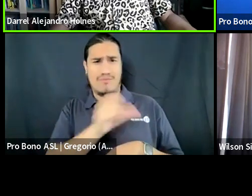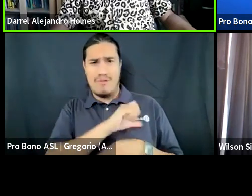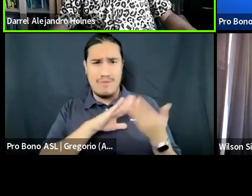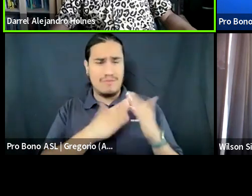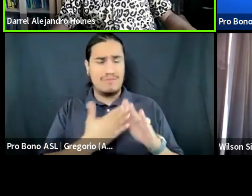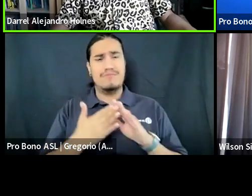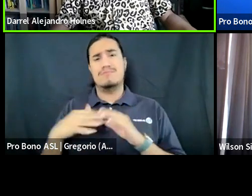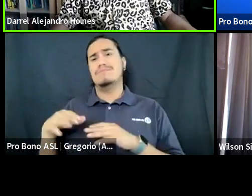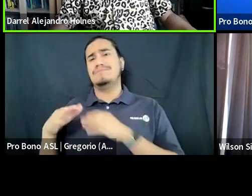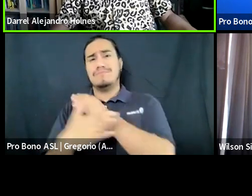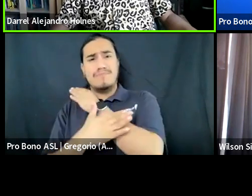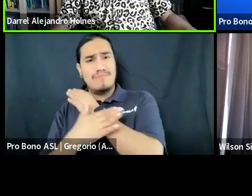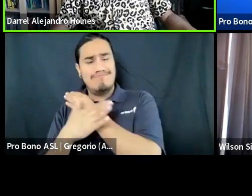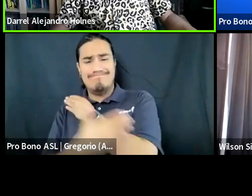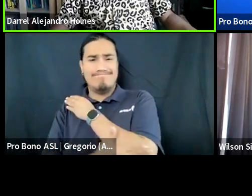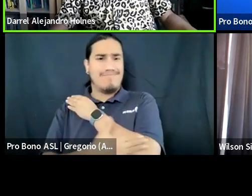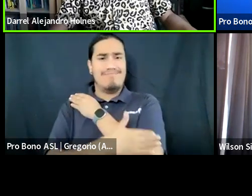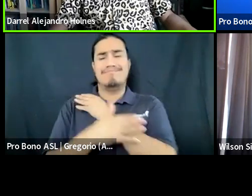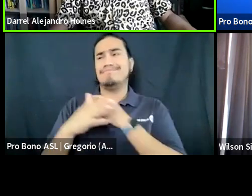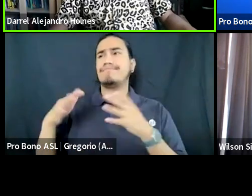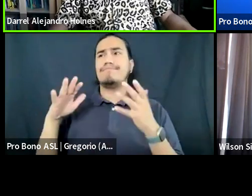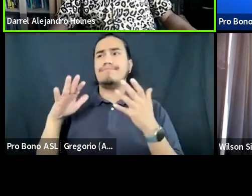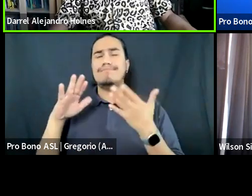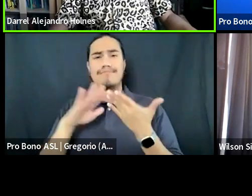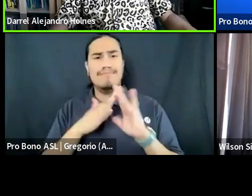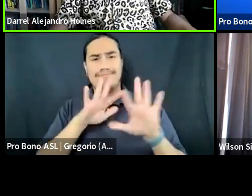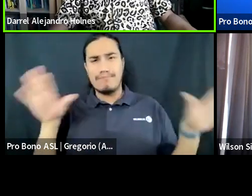just like it can be very hard to